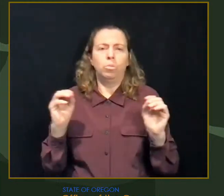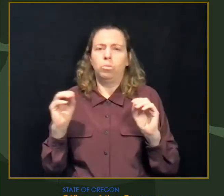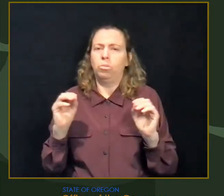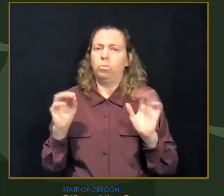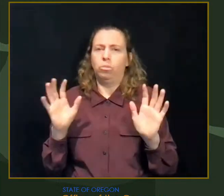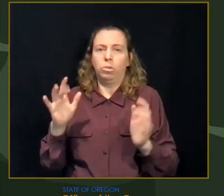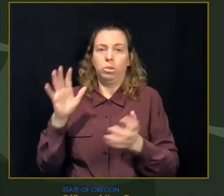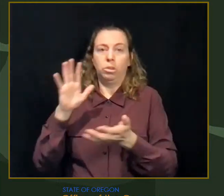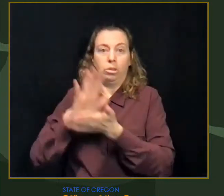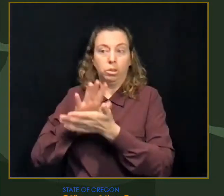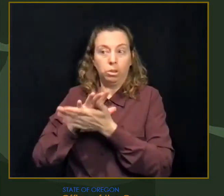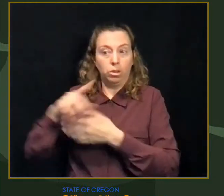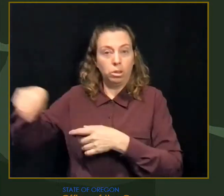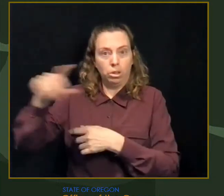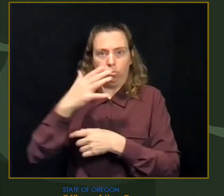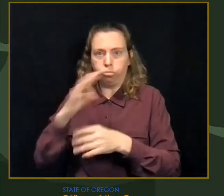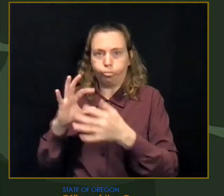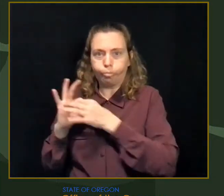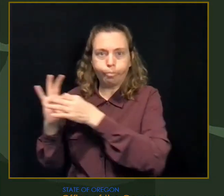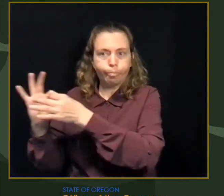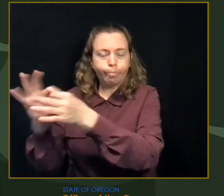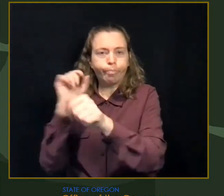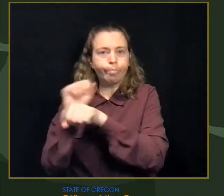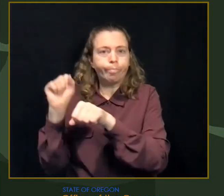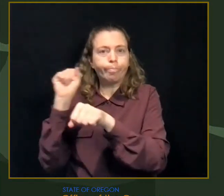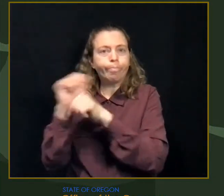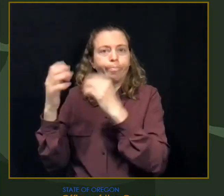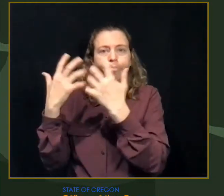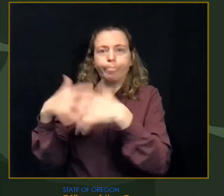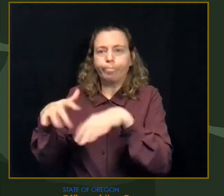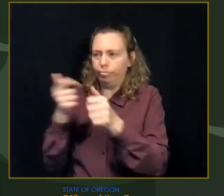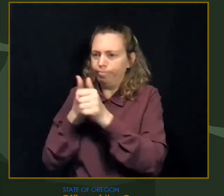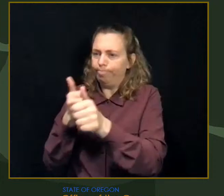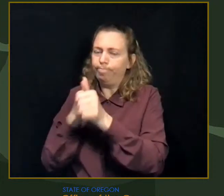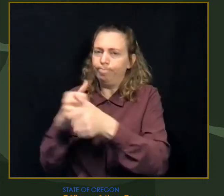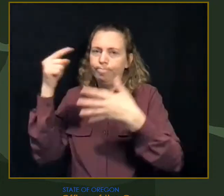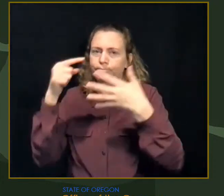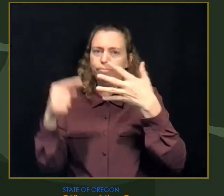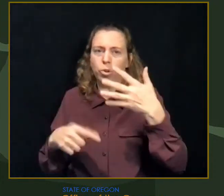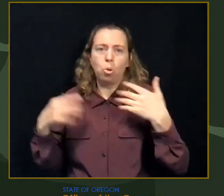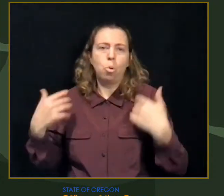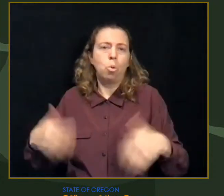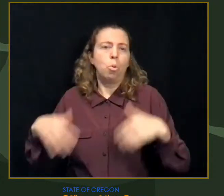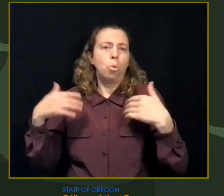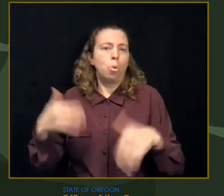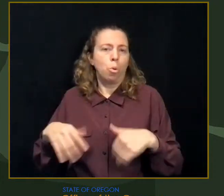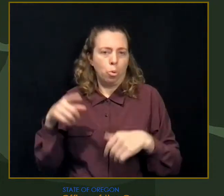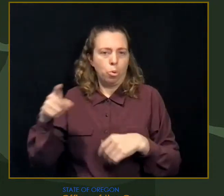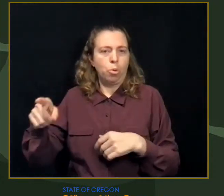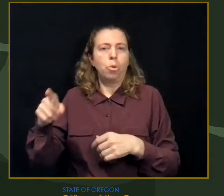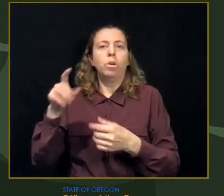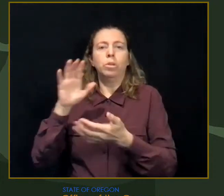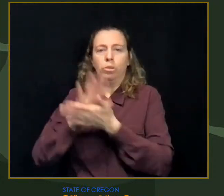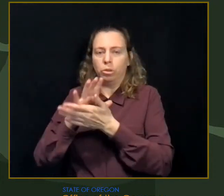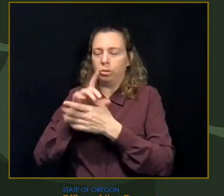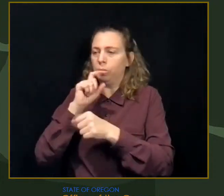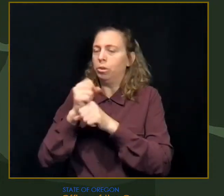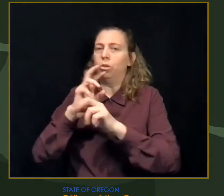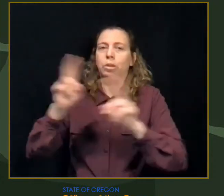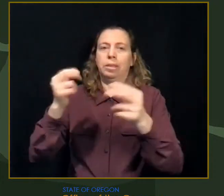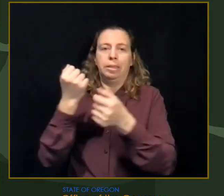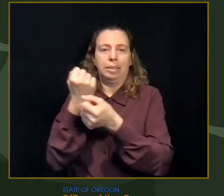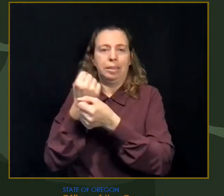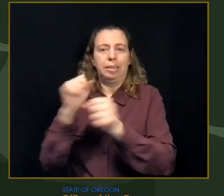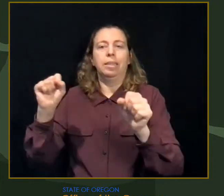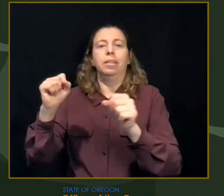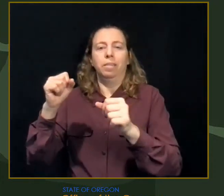state, complying with Ready Schools, Safe Learners. What we know now is that the risk